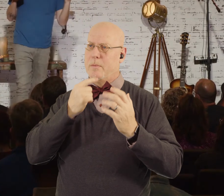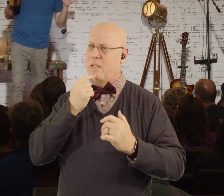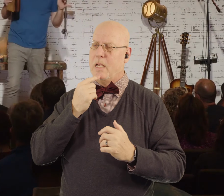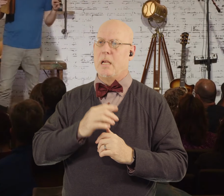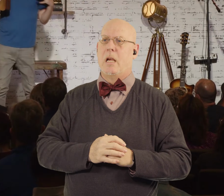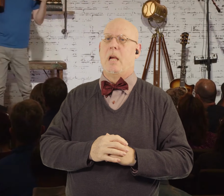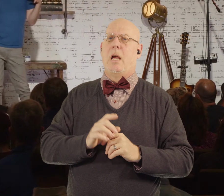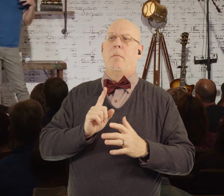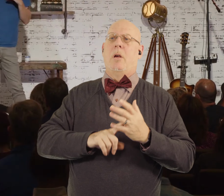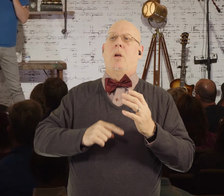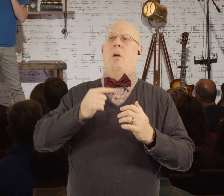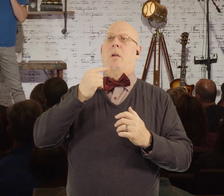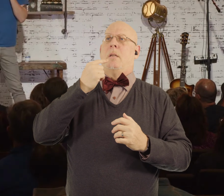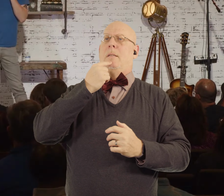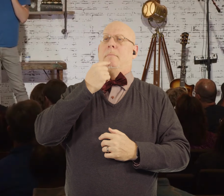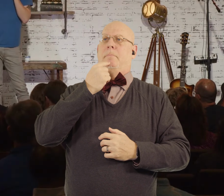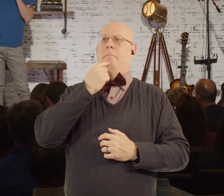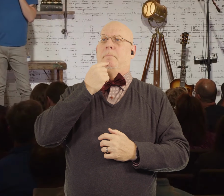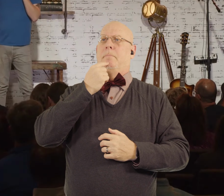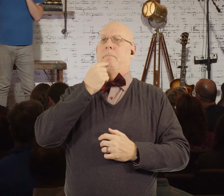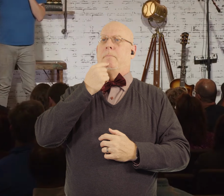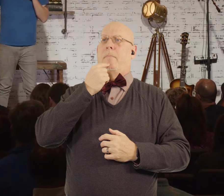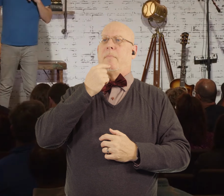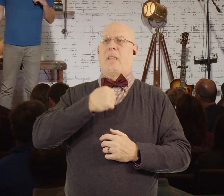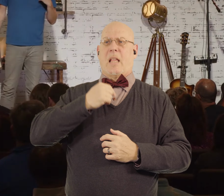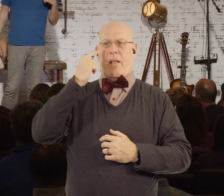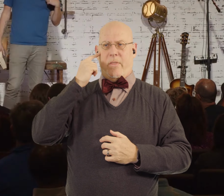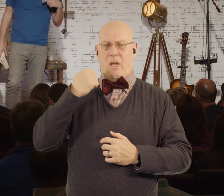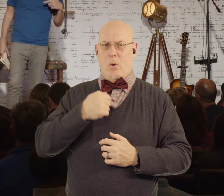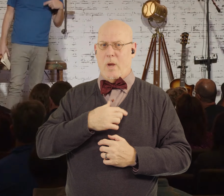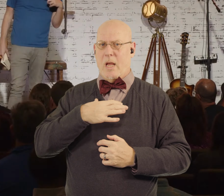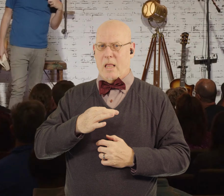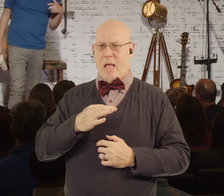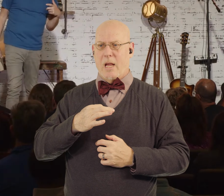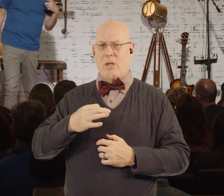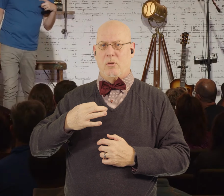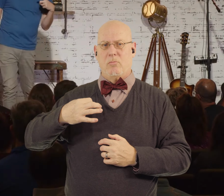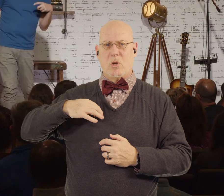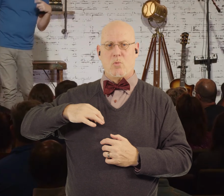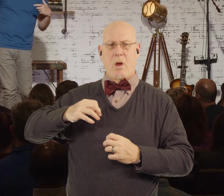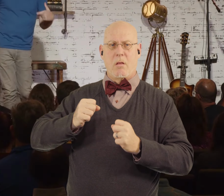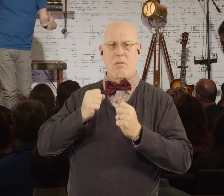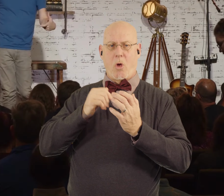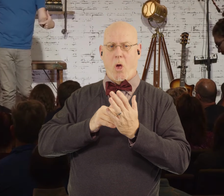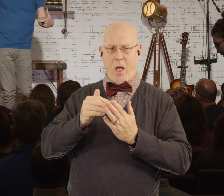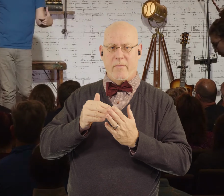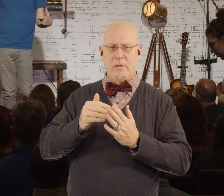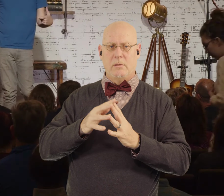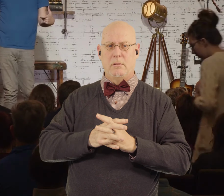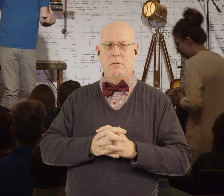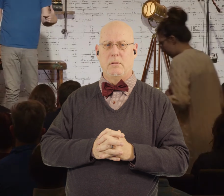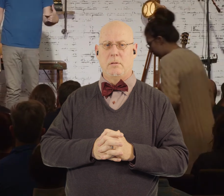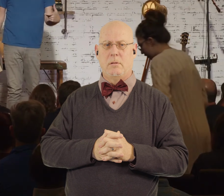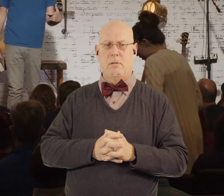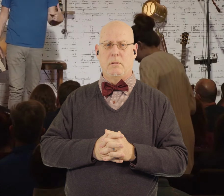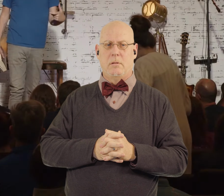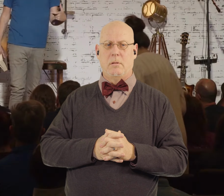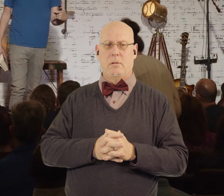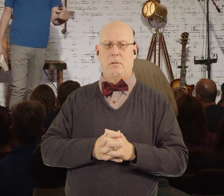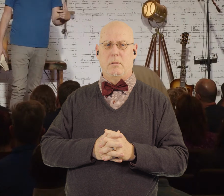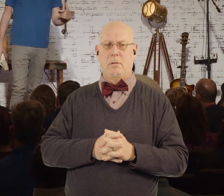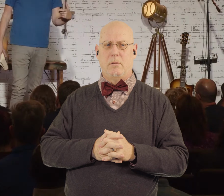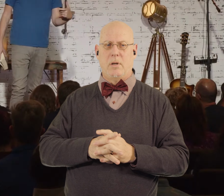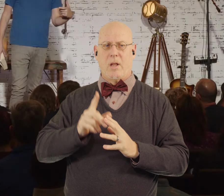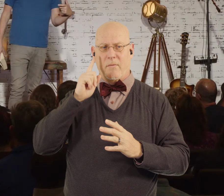Like, that's ridiculous. That's not what I'm saying at all. But what I'm saying is I think we like to take credit a lot of times